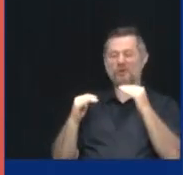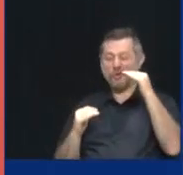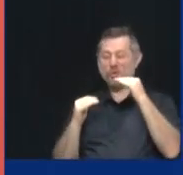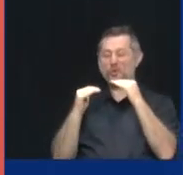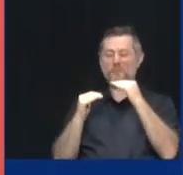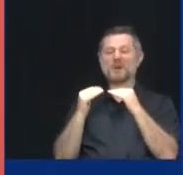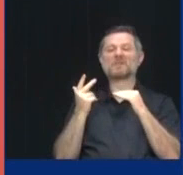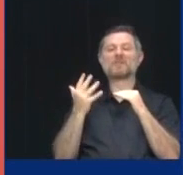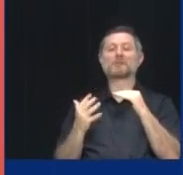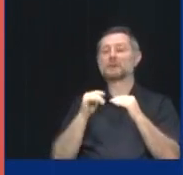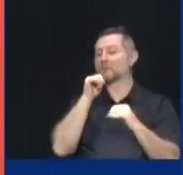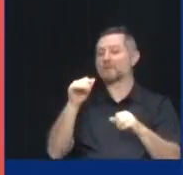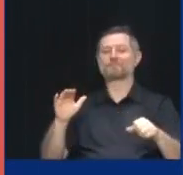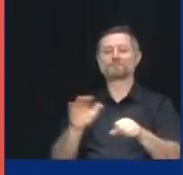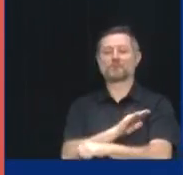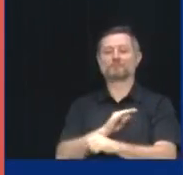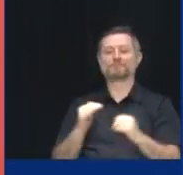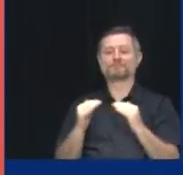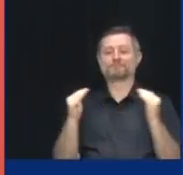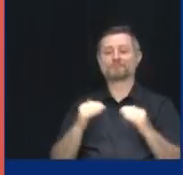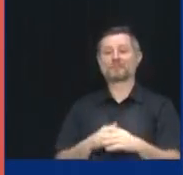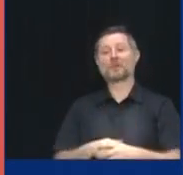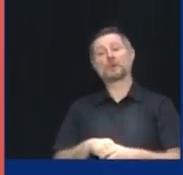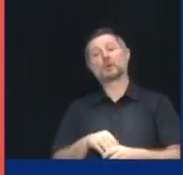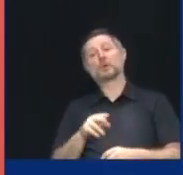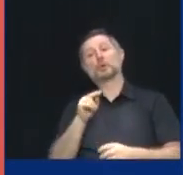quite. And New York said, no.